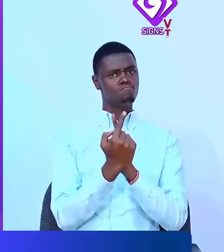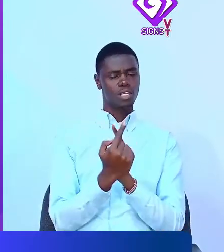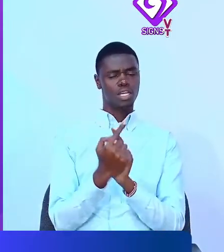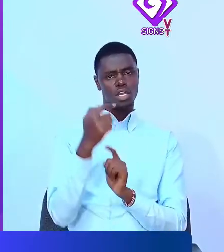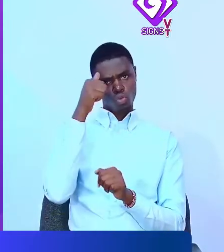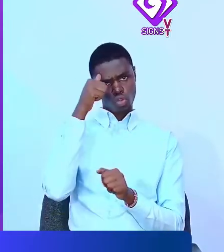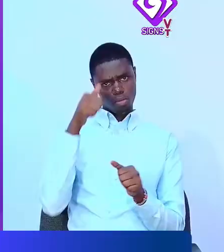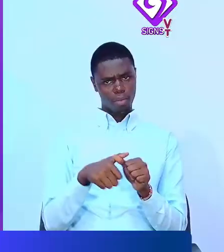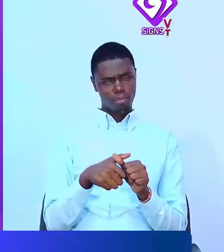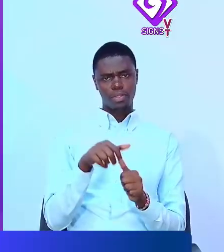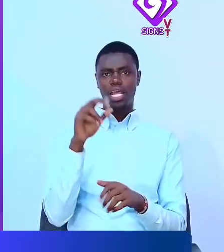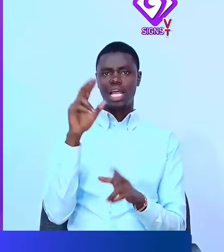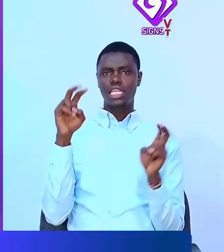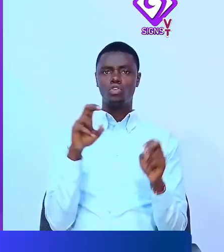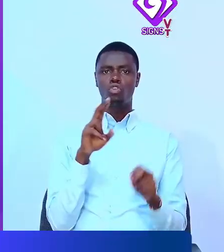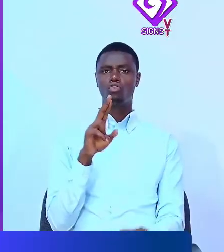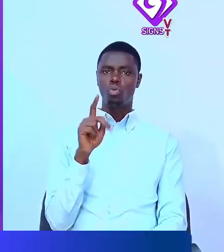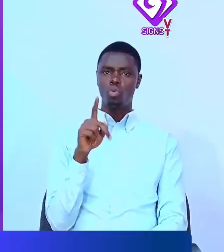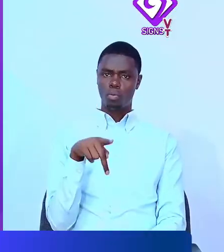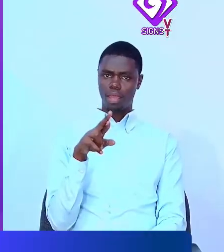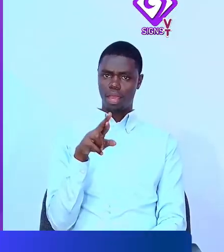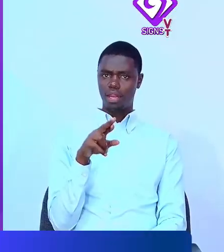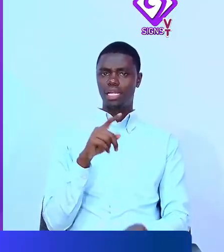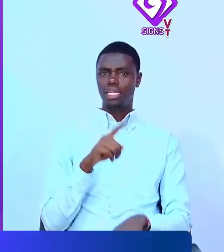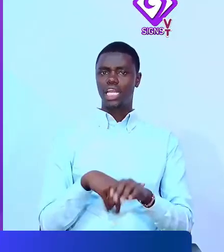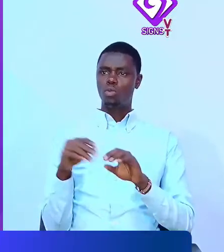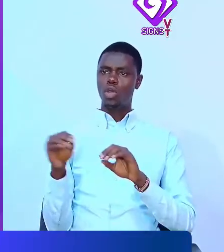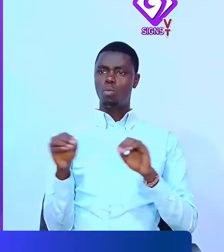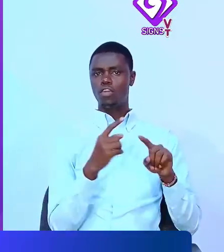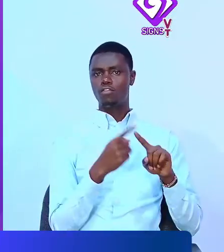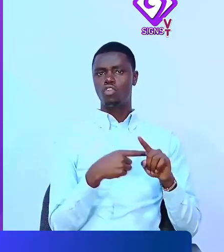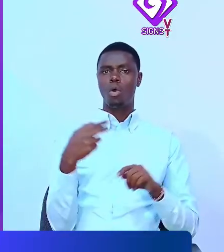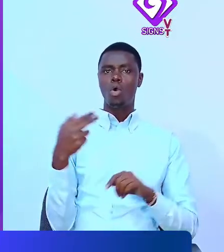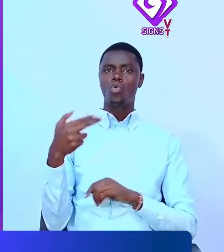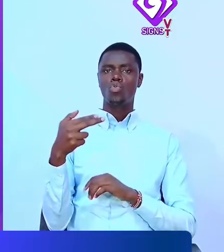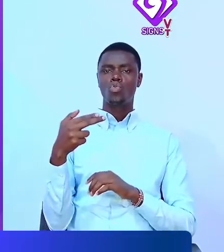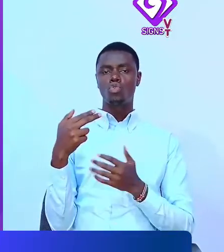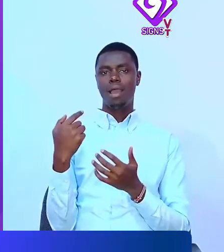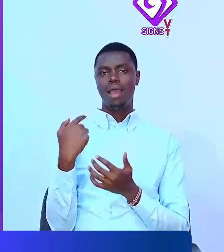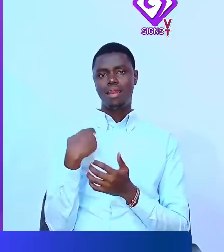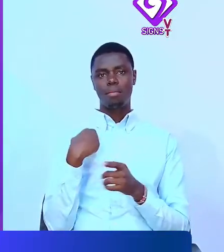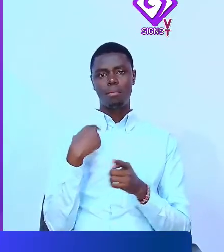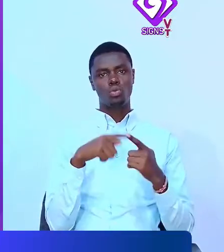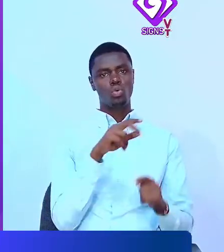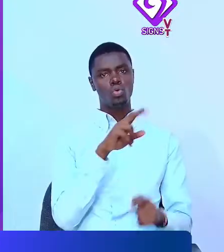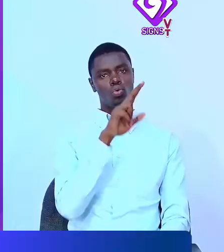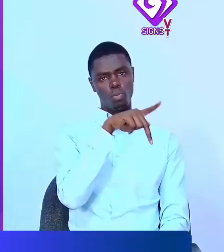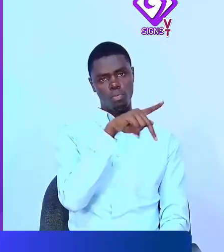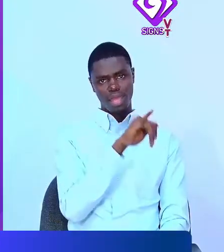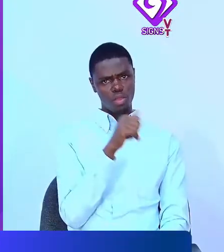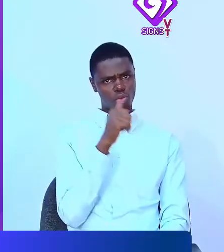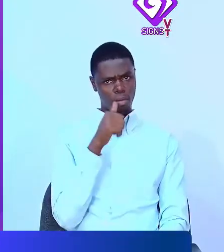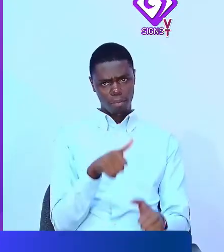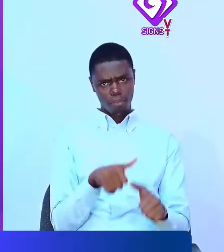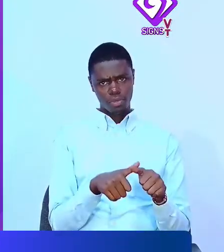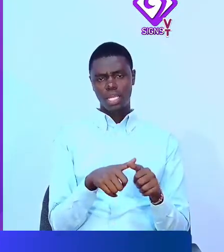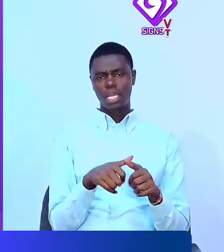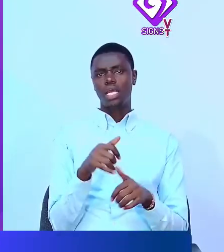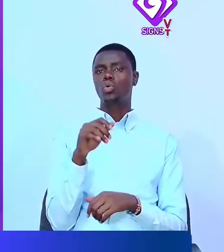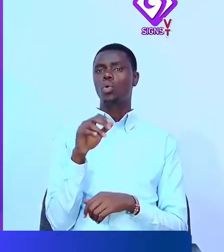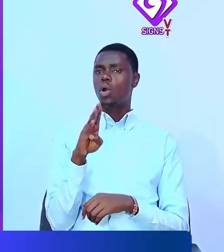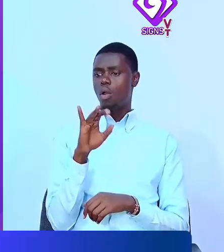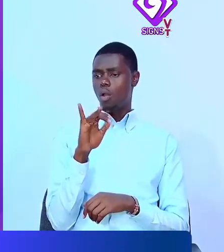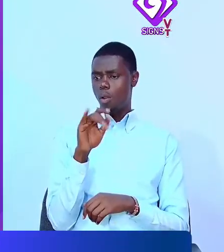UPI? There was a time when we were moving from Huduma number to UPI, isn't it? Yes. Julius Bitok